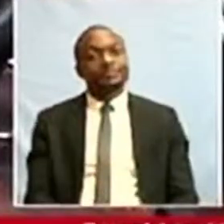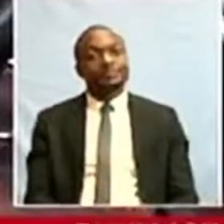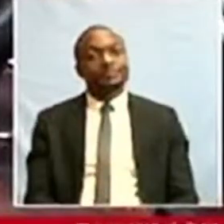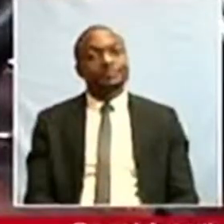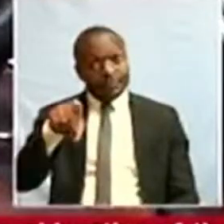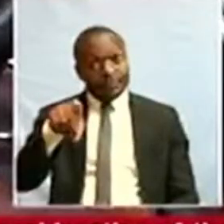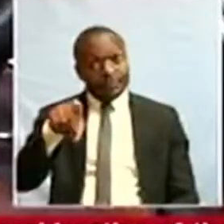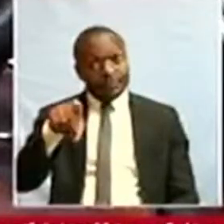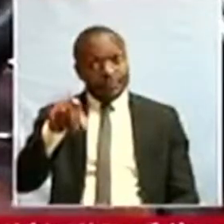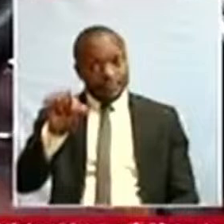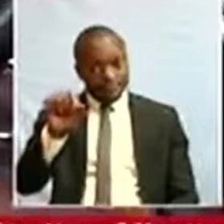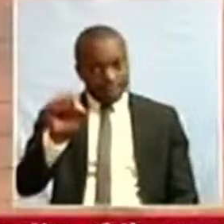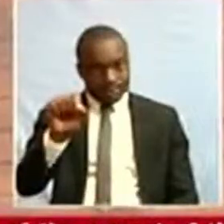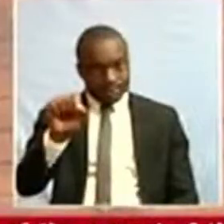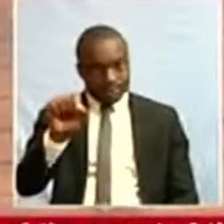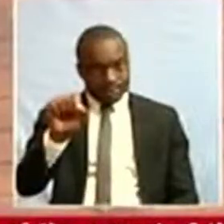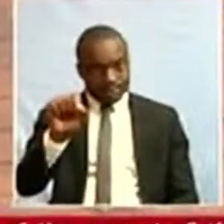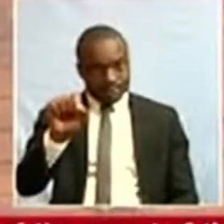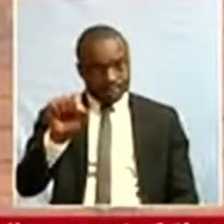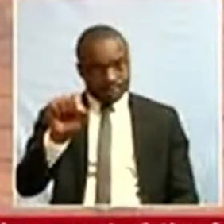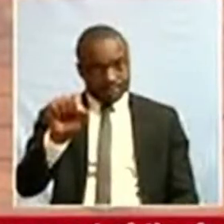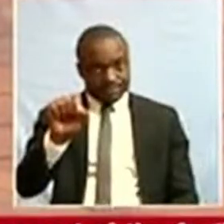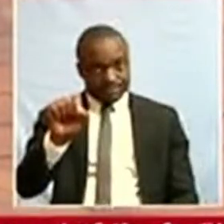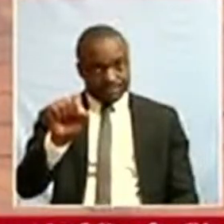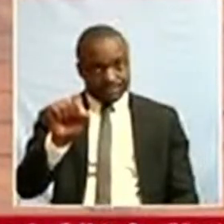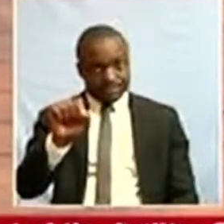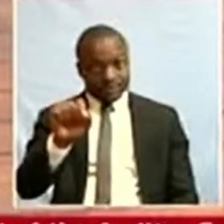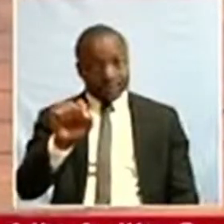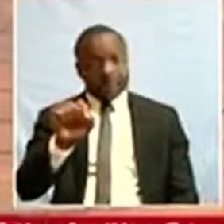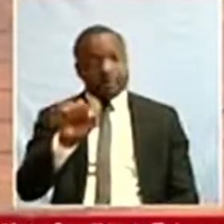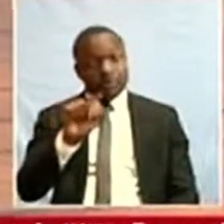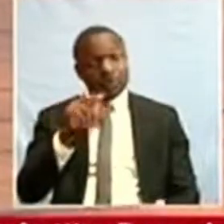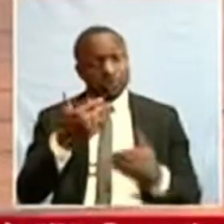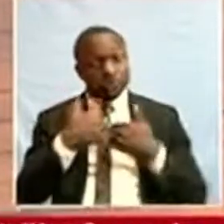PS, you had an underfunding of